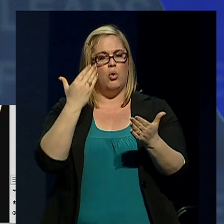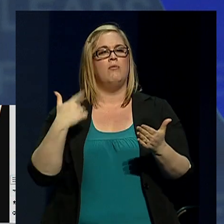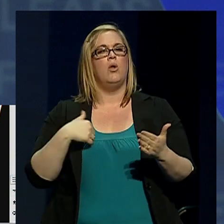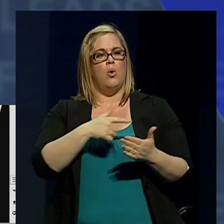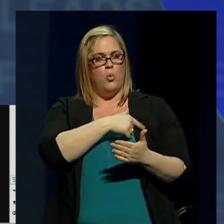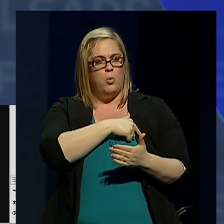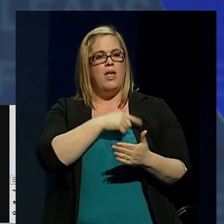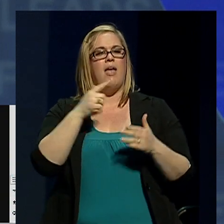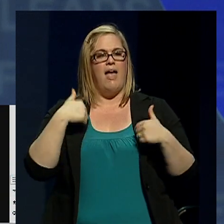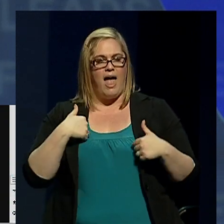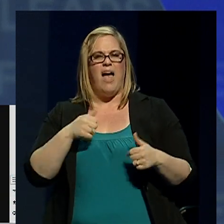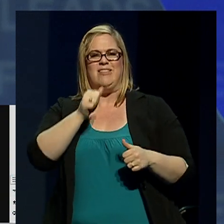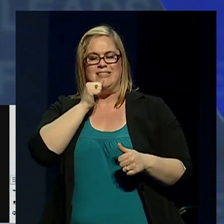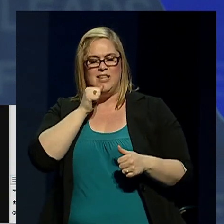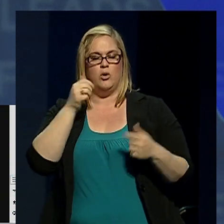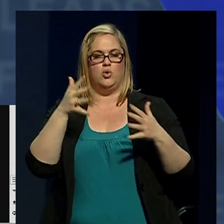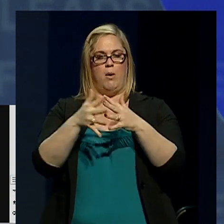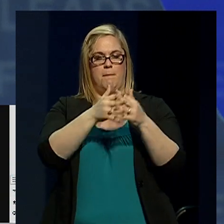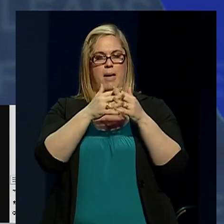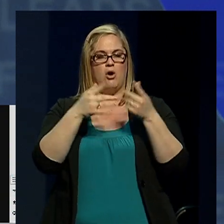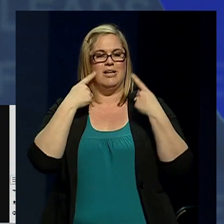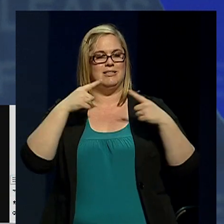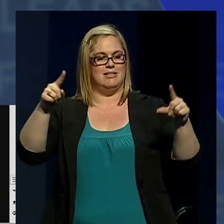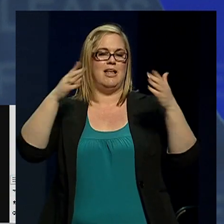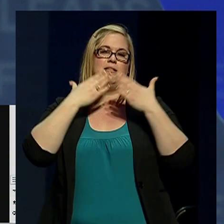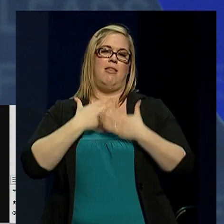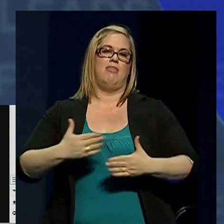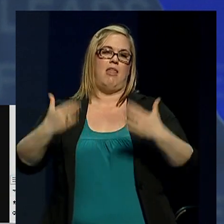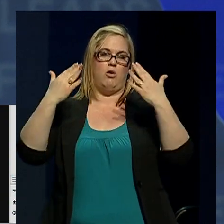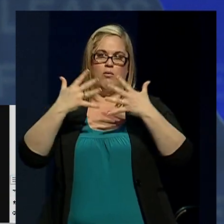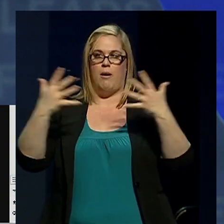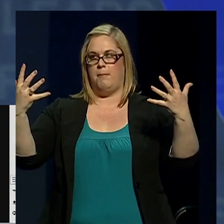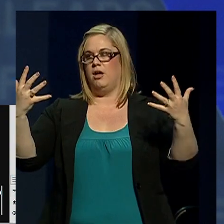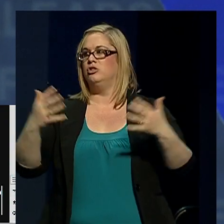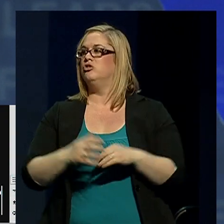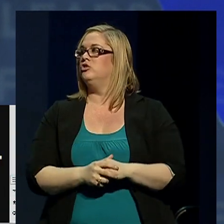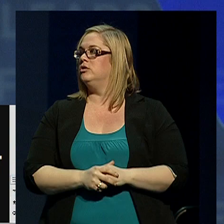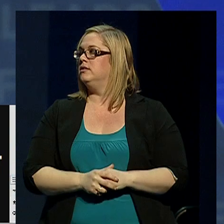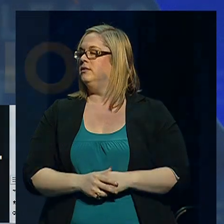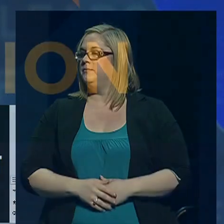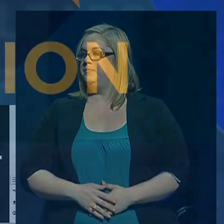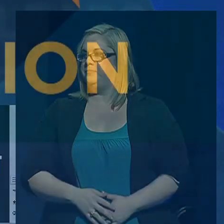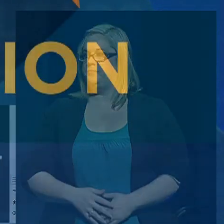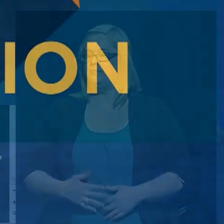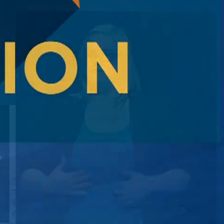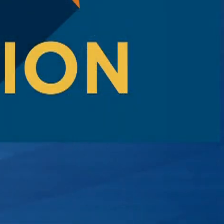secret sauce to America's success. Thank you very much.